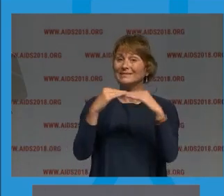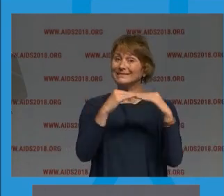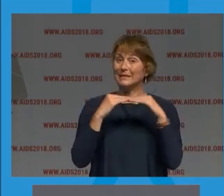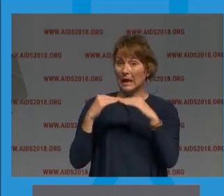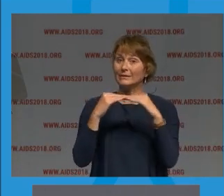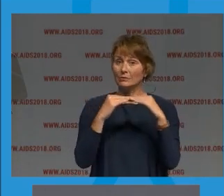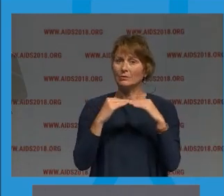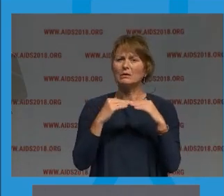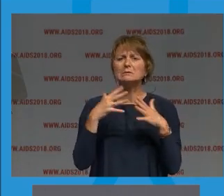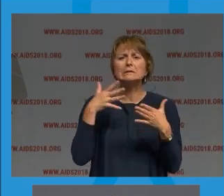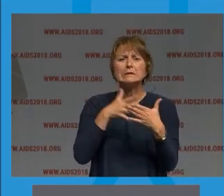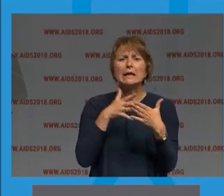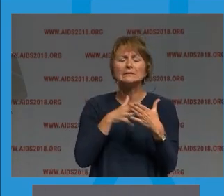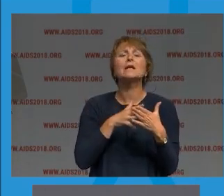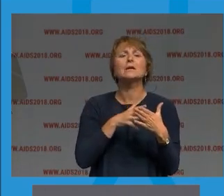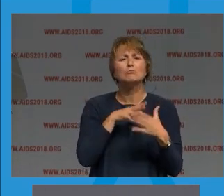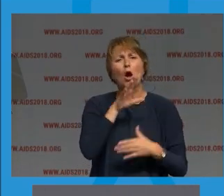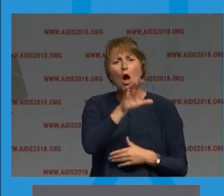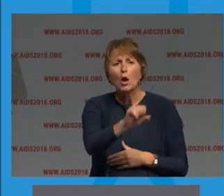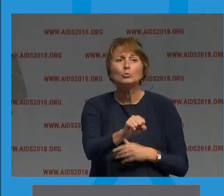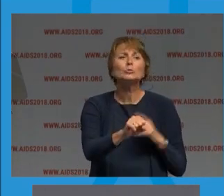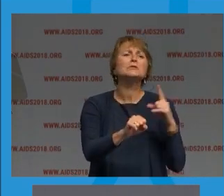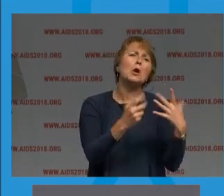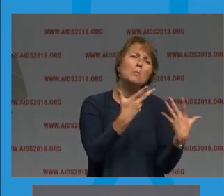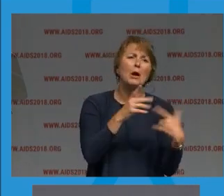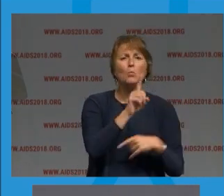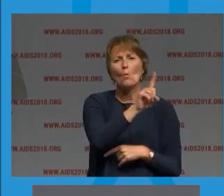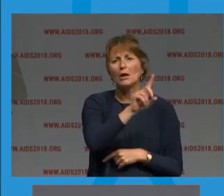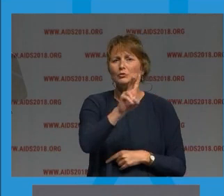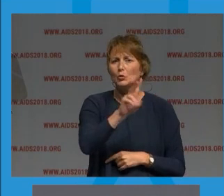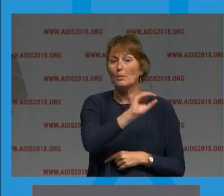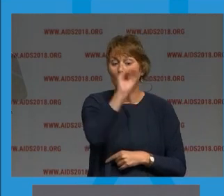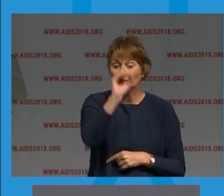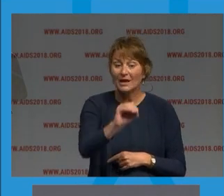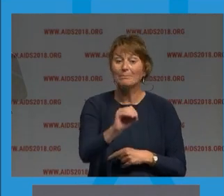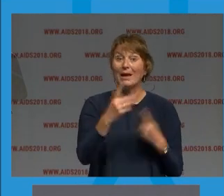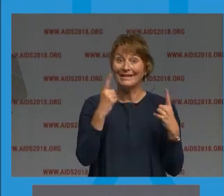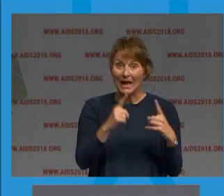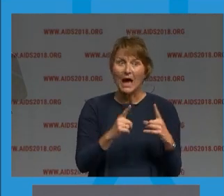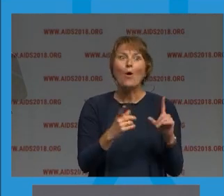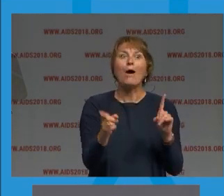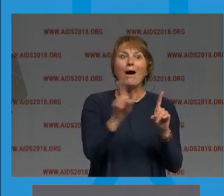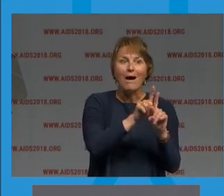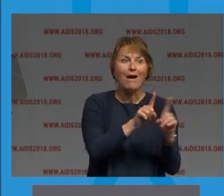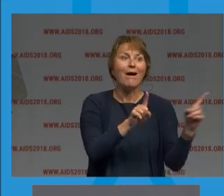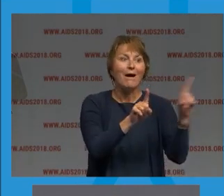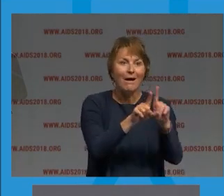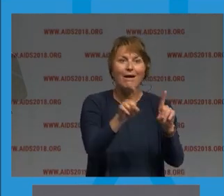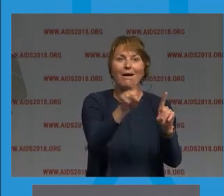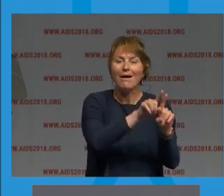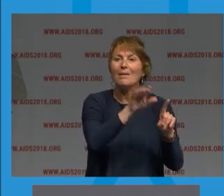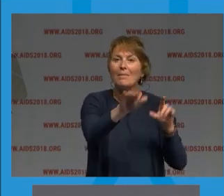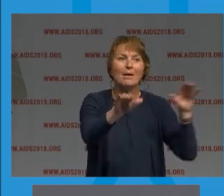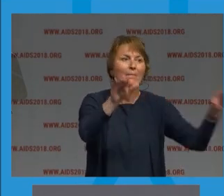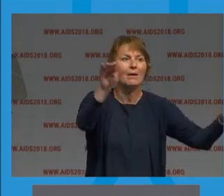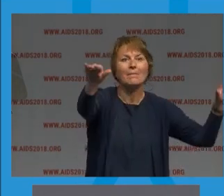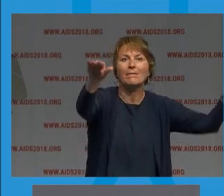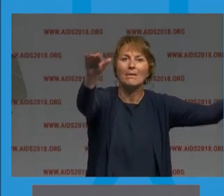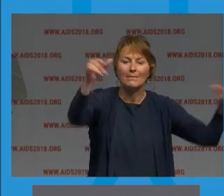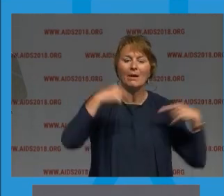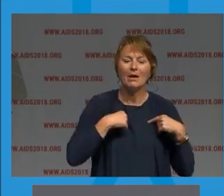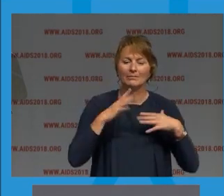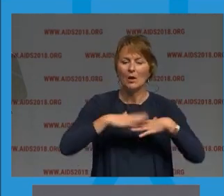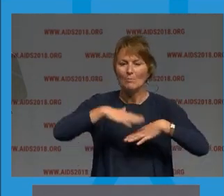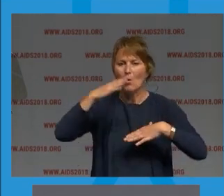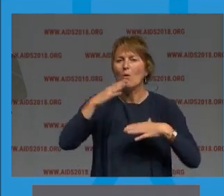to 2%, the optimized case finding increased the yield to up to 16%. And more than